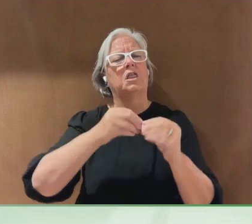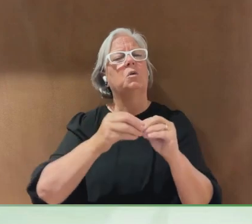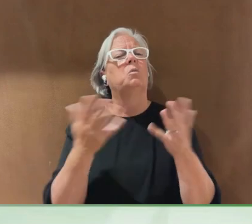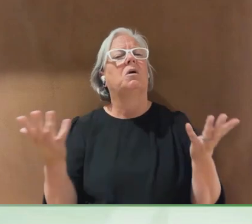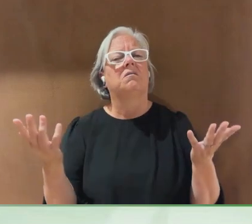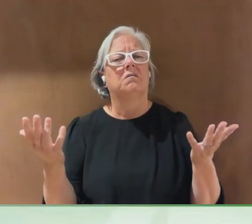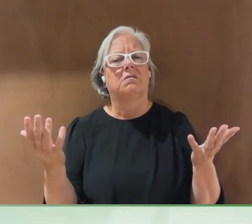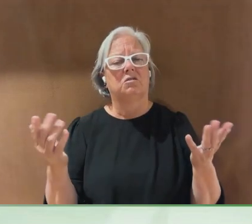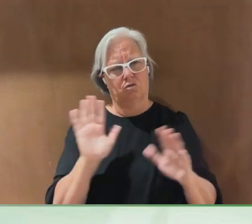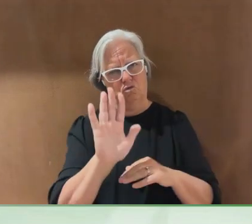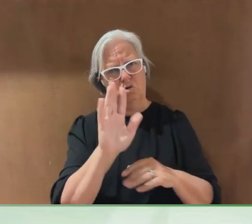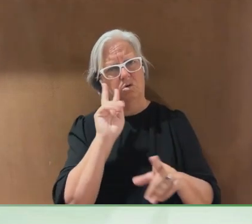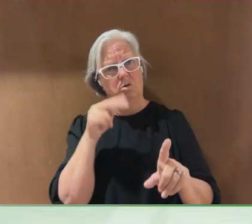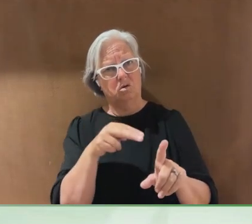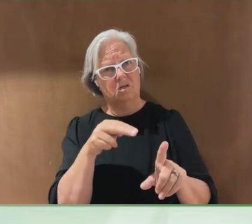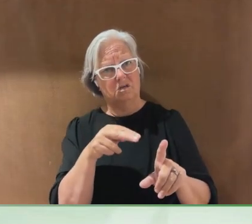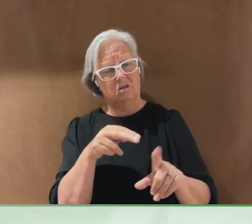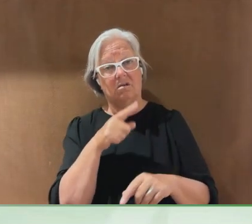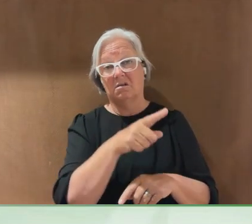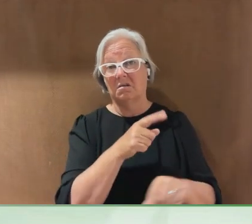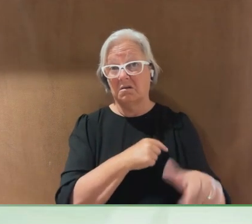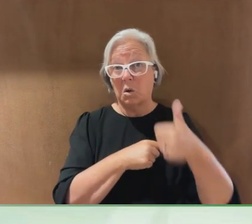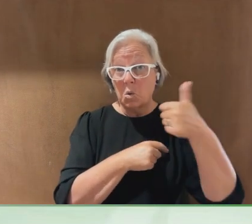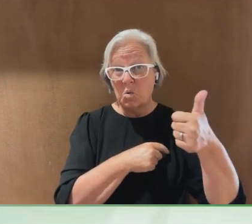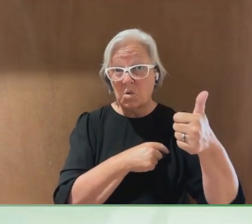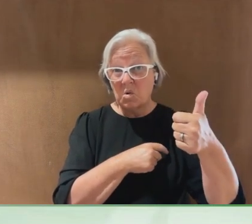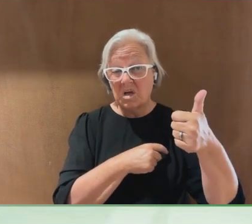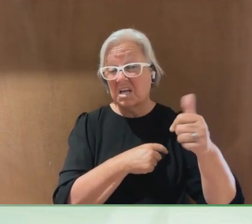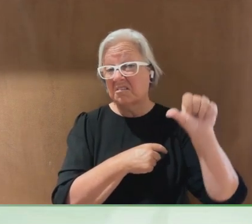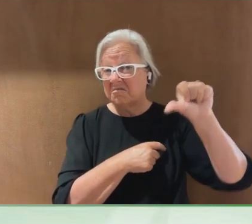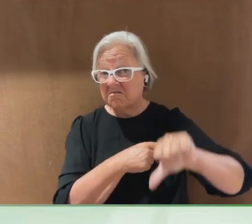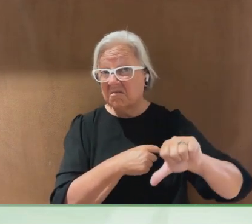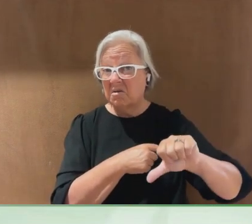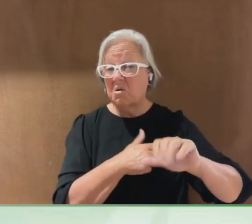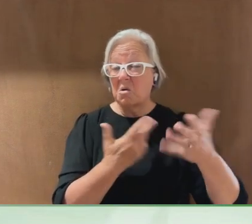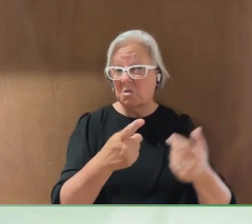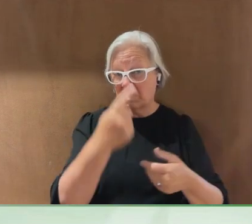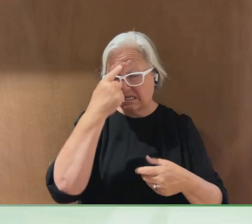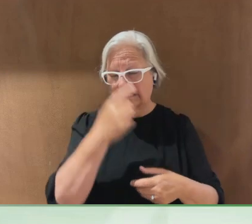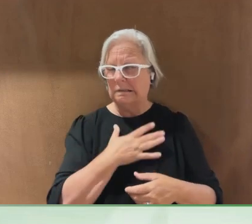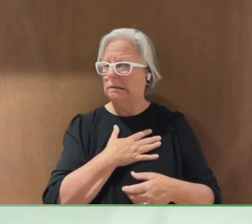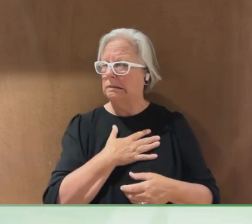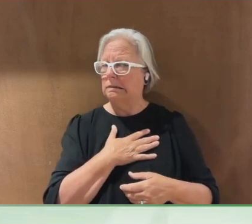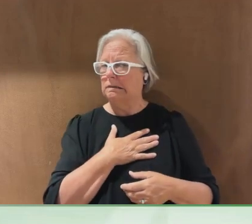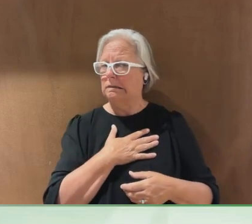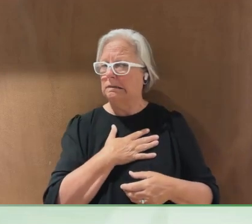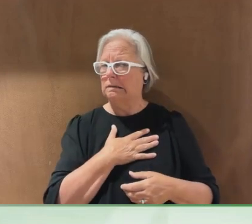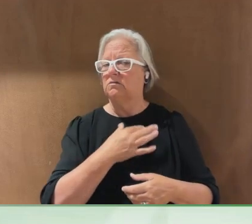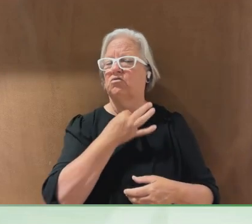Is AI guilty because you fear the risks? Or is AI